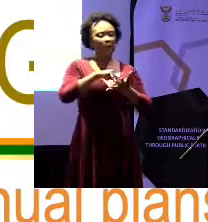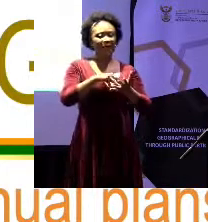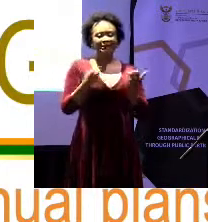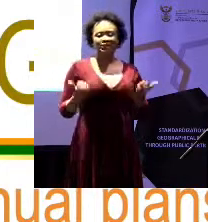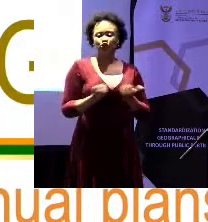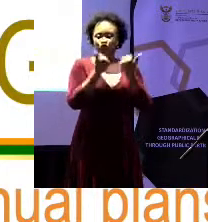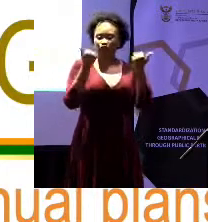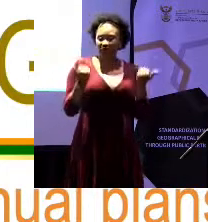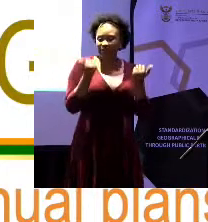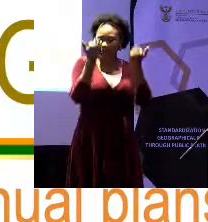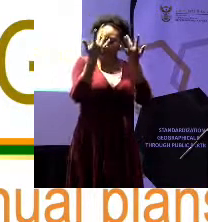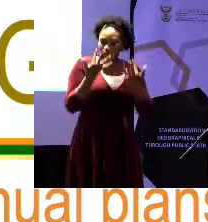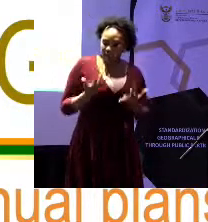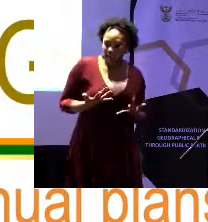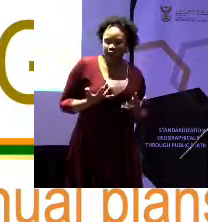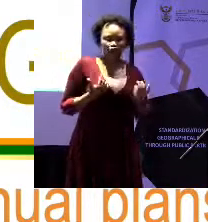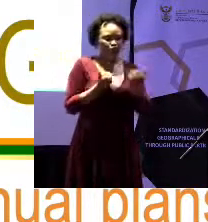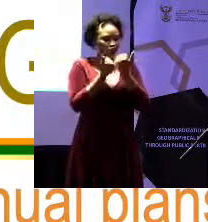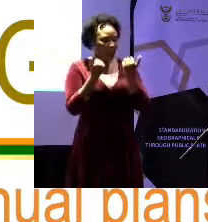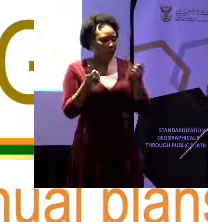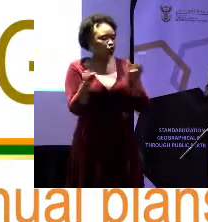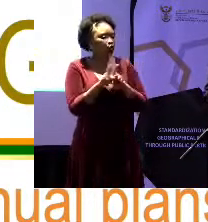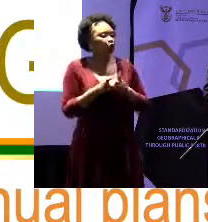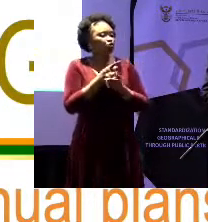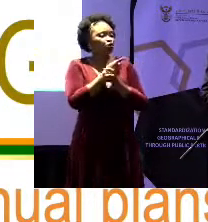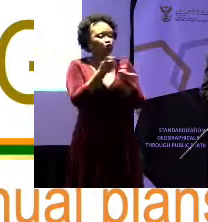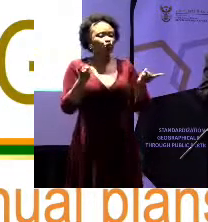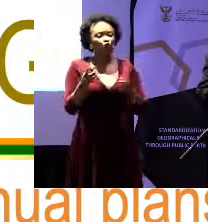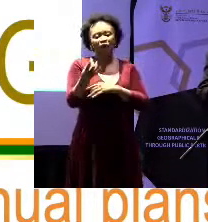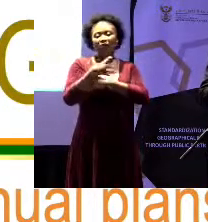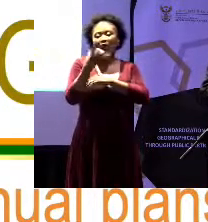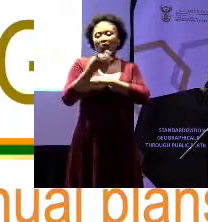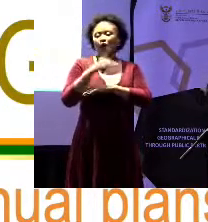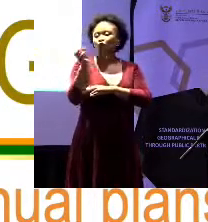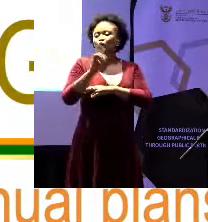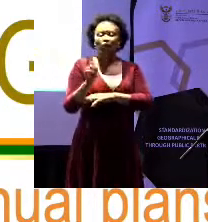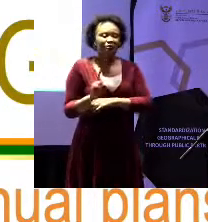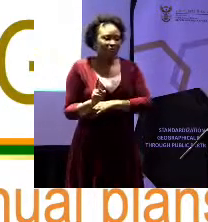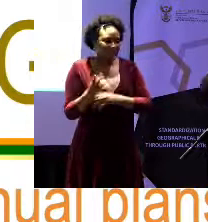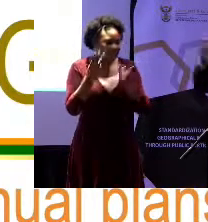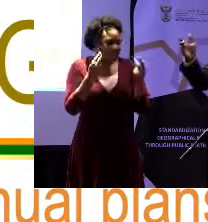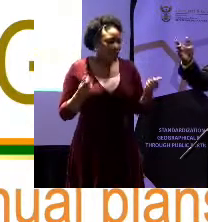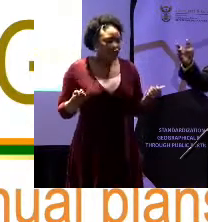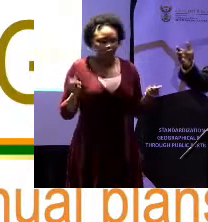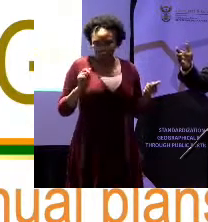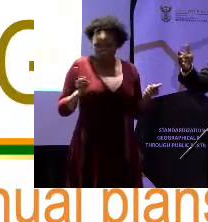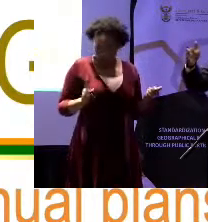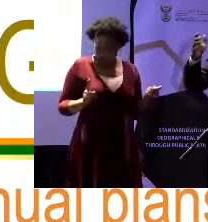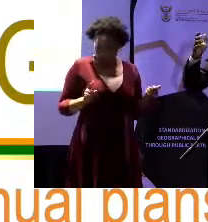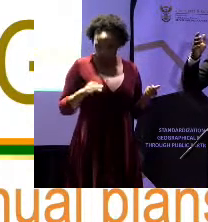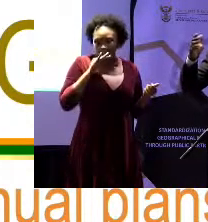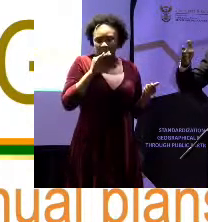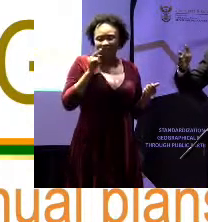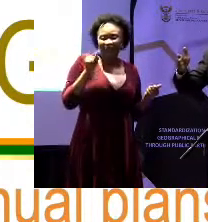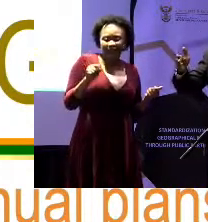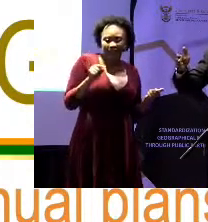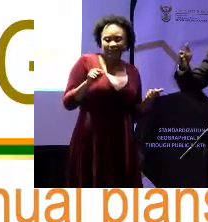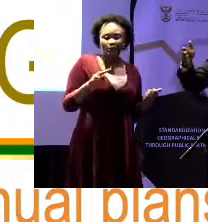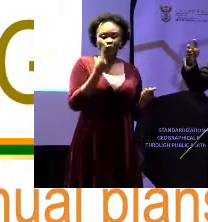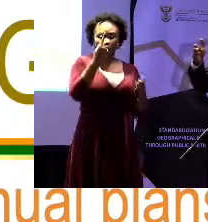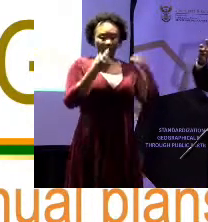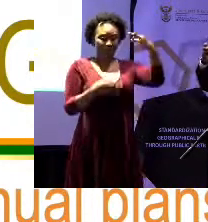budget constraints, and what you guys recommend should be the solutions to your challenges. It's a matrix. So it's a